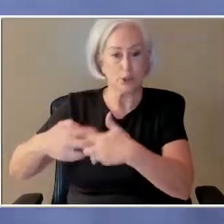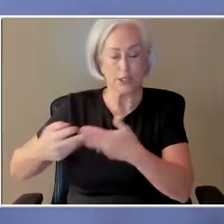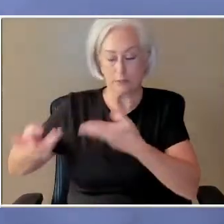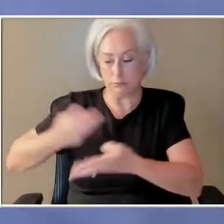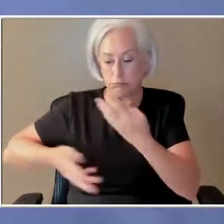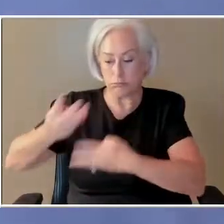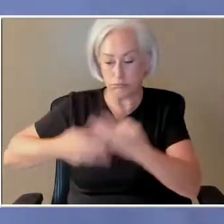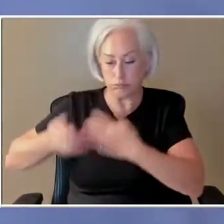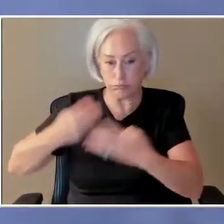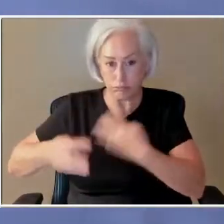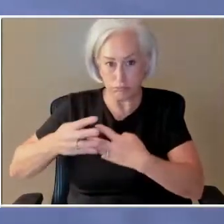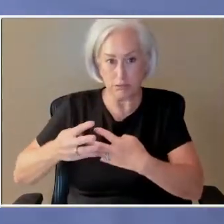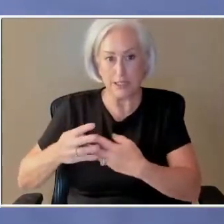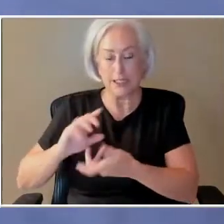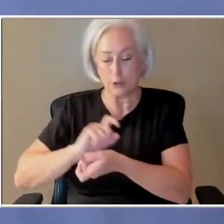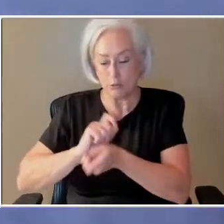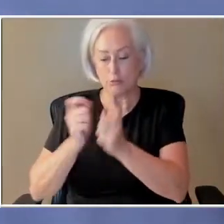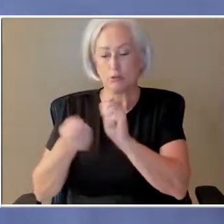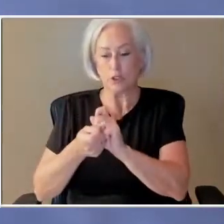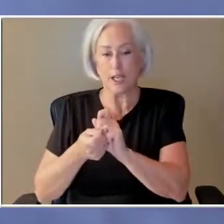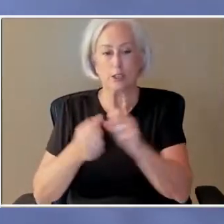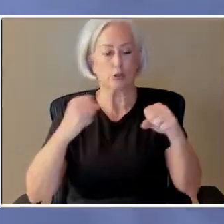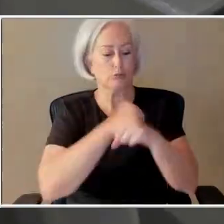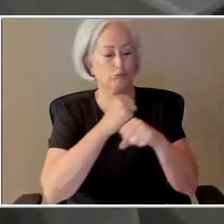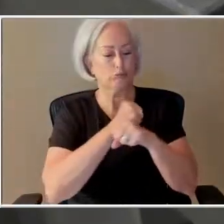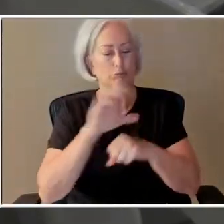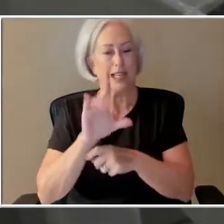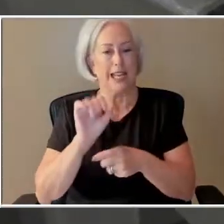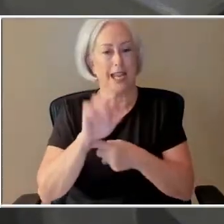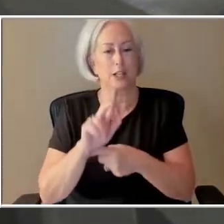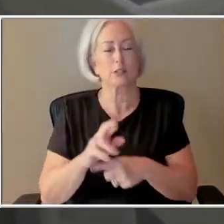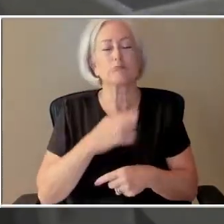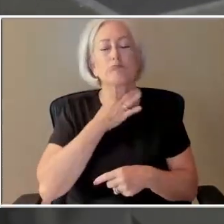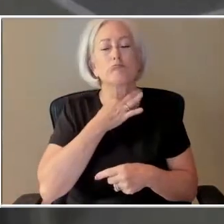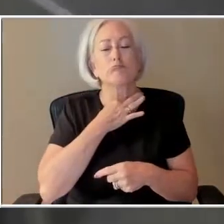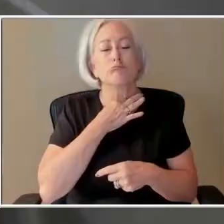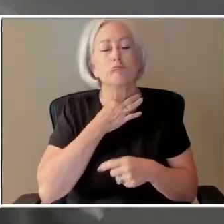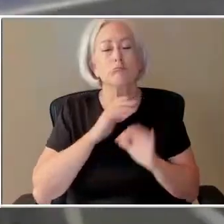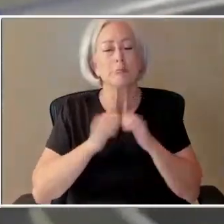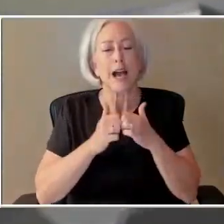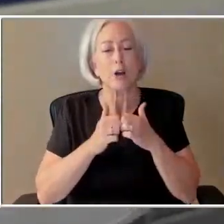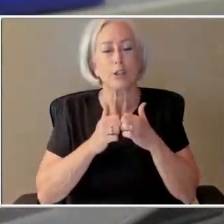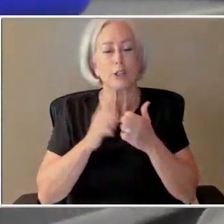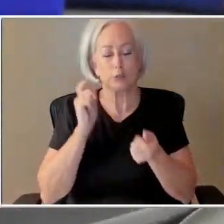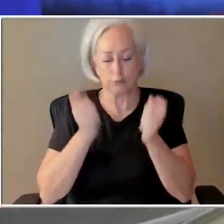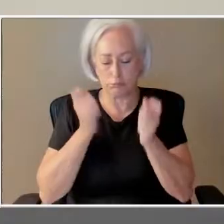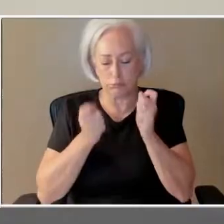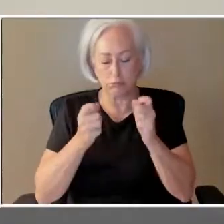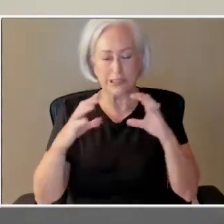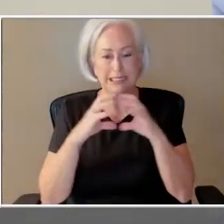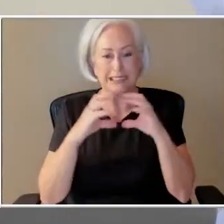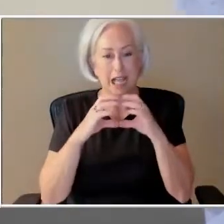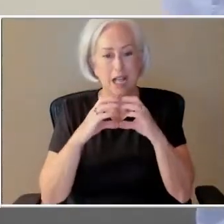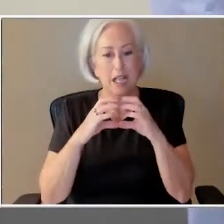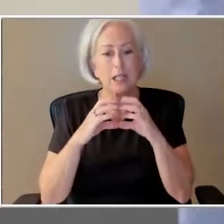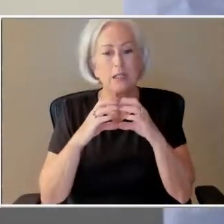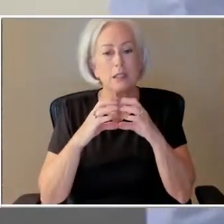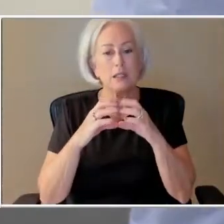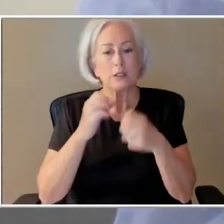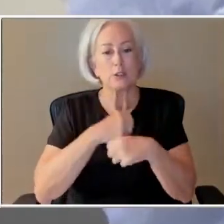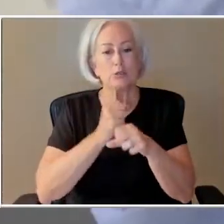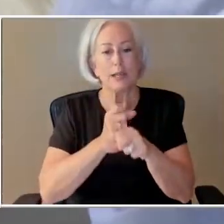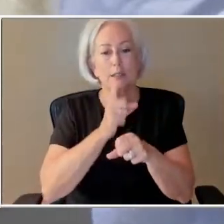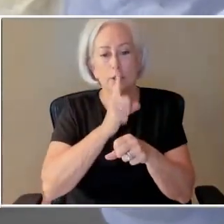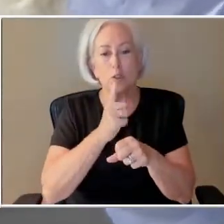you explain how it is you engineer those cells and get them to be better soldiers going back